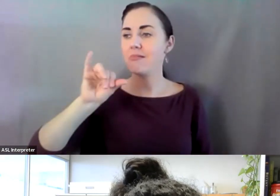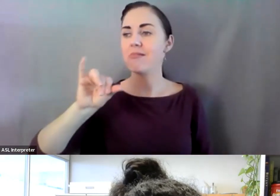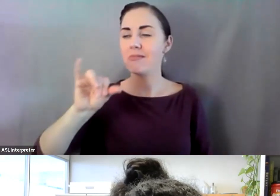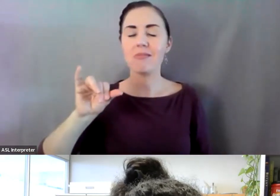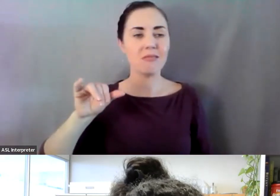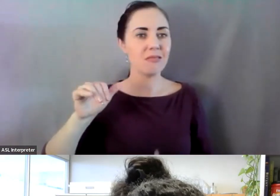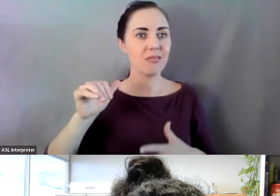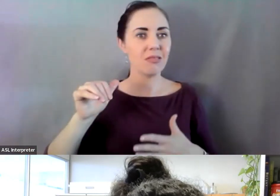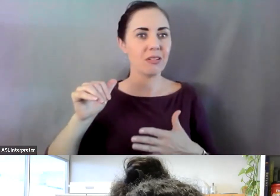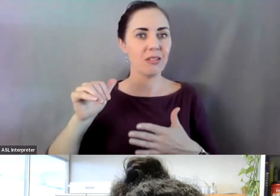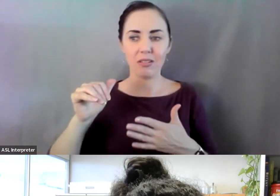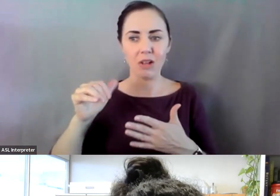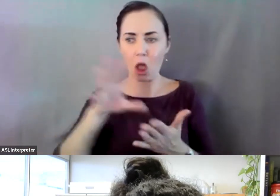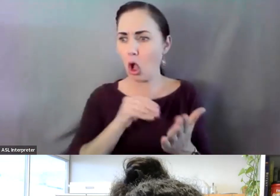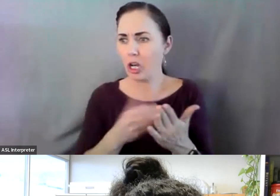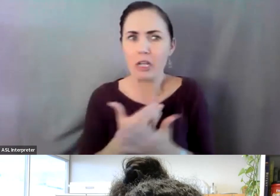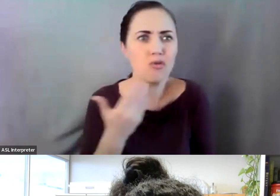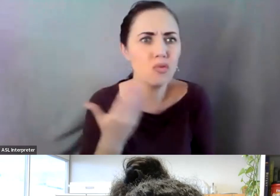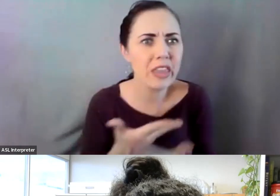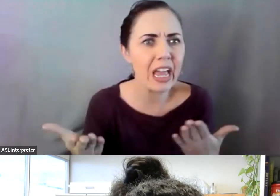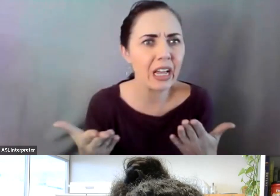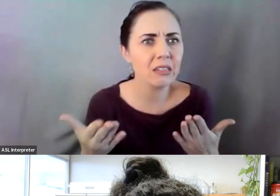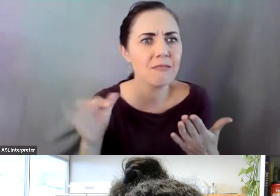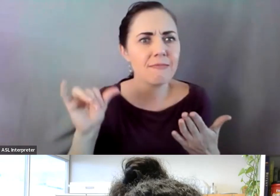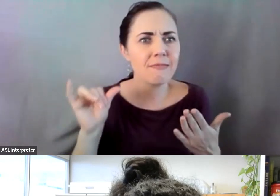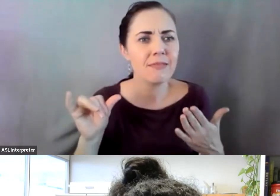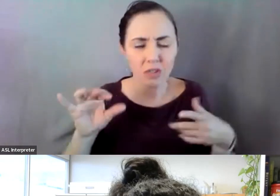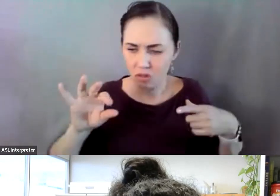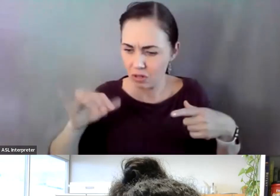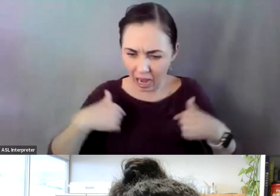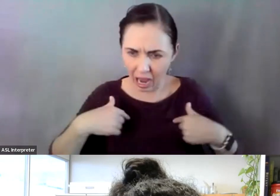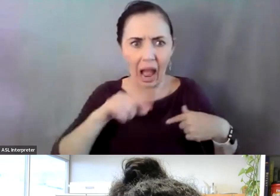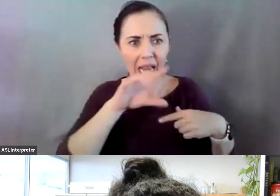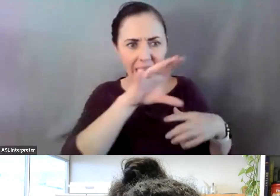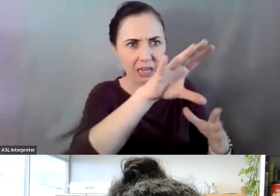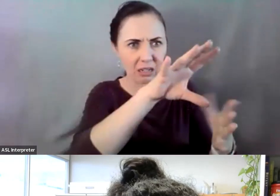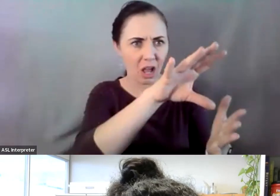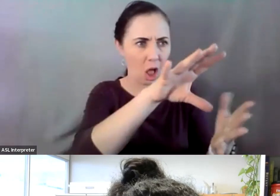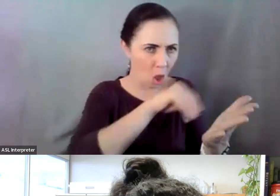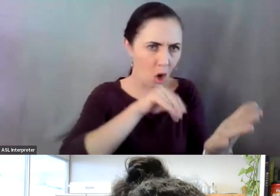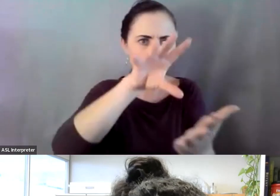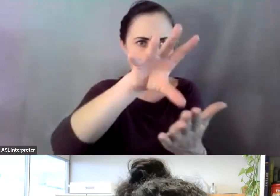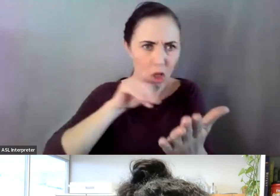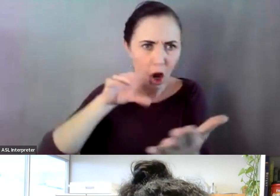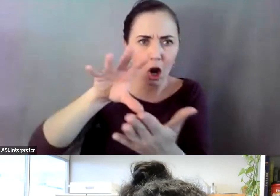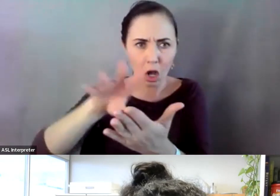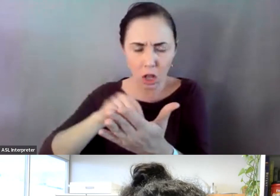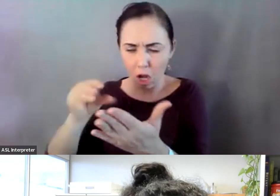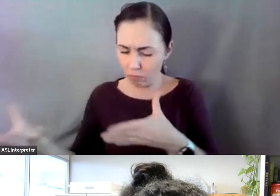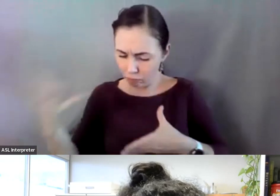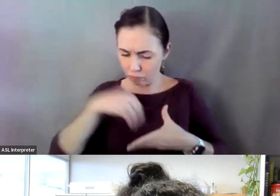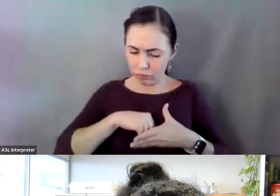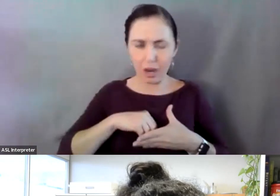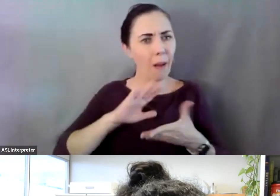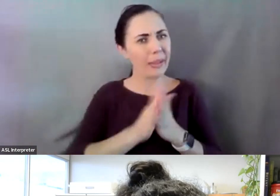understanding, to learning new things and to functioning as a better scientific organization. And Karen asked